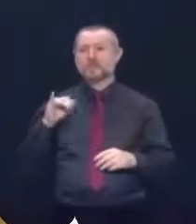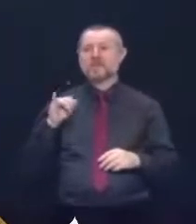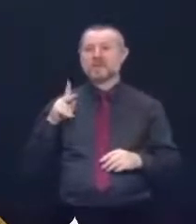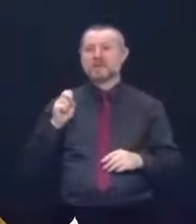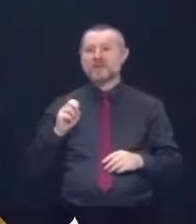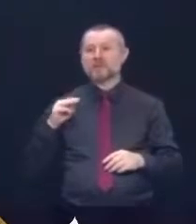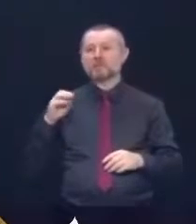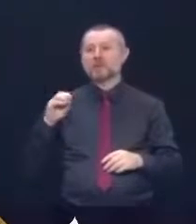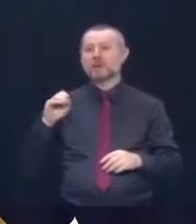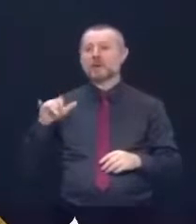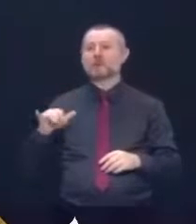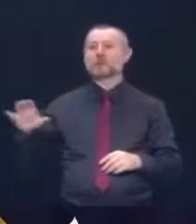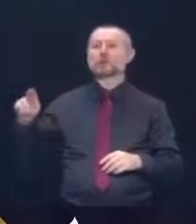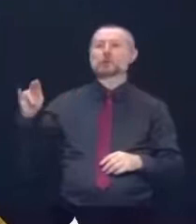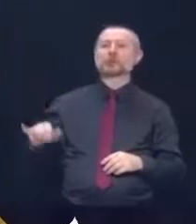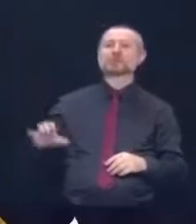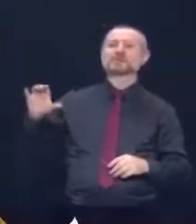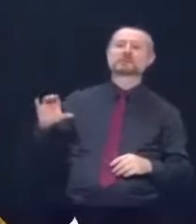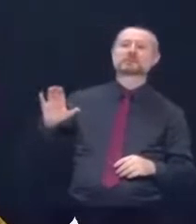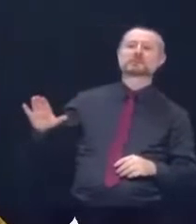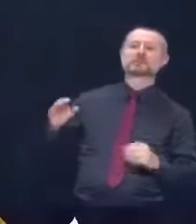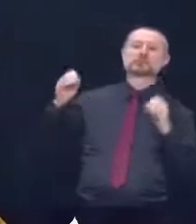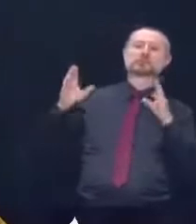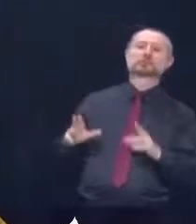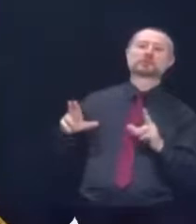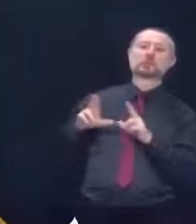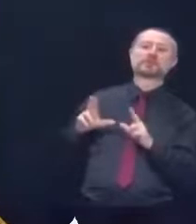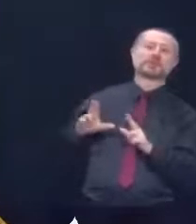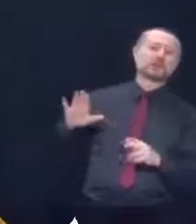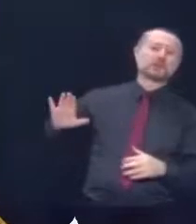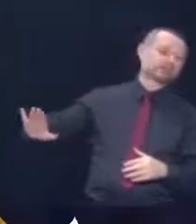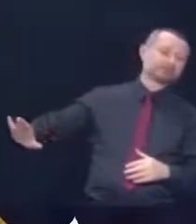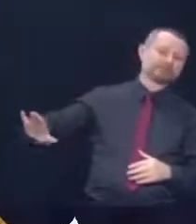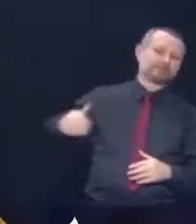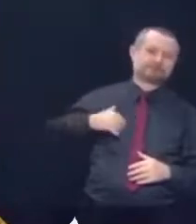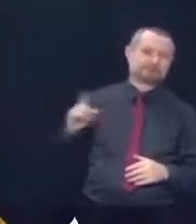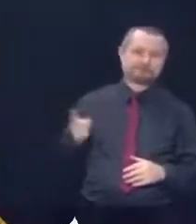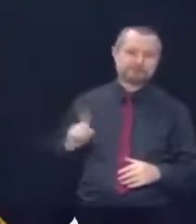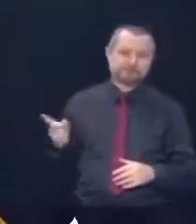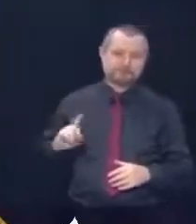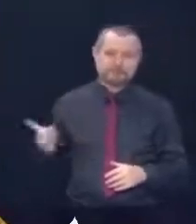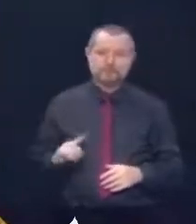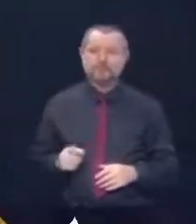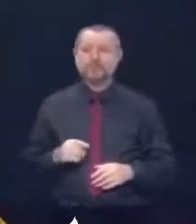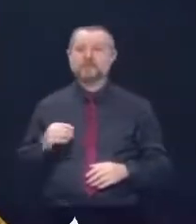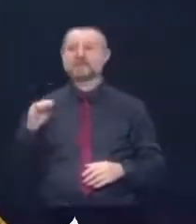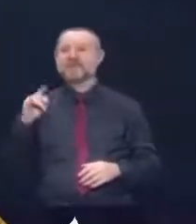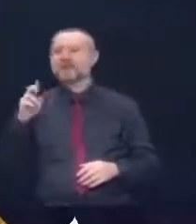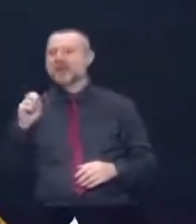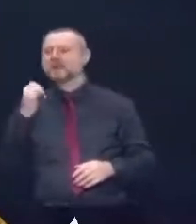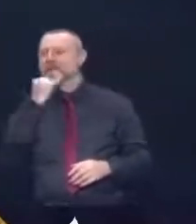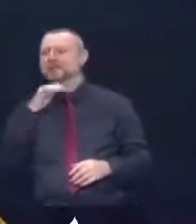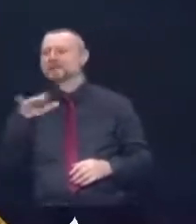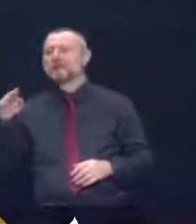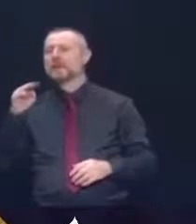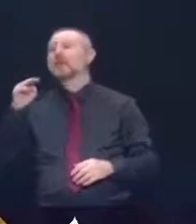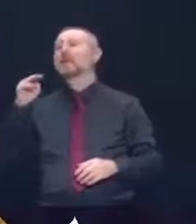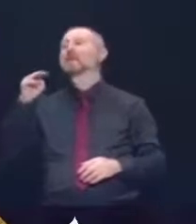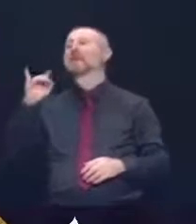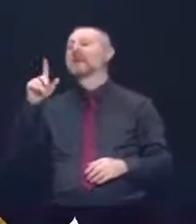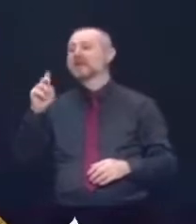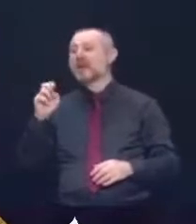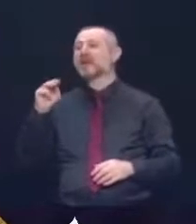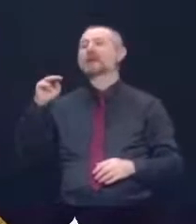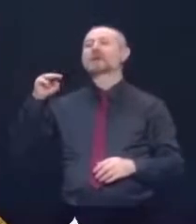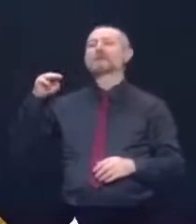have local teachers' unions all across the state. The way you have a Mike Mulgrew, there's an Andy Pallotta who's the